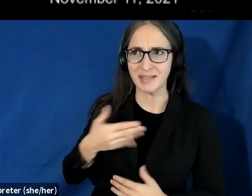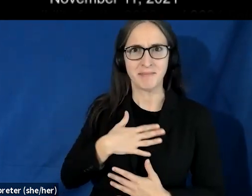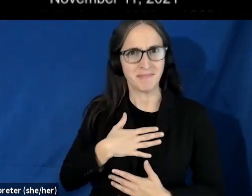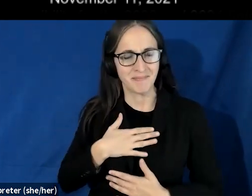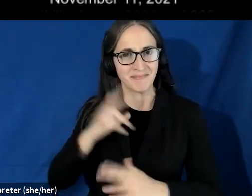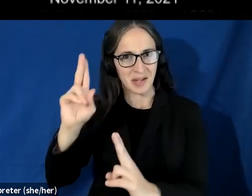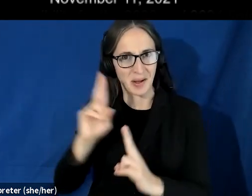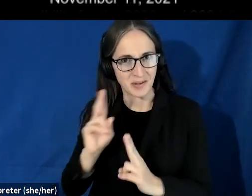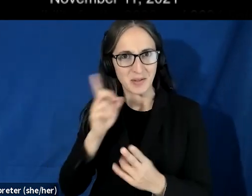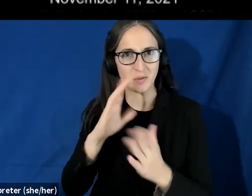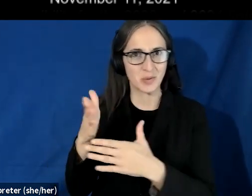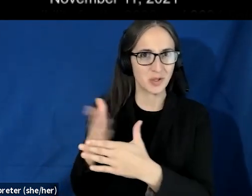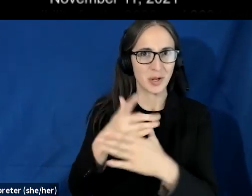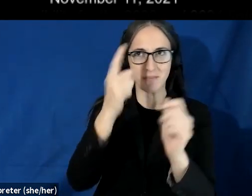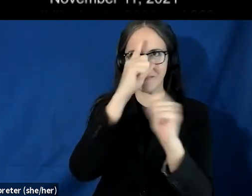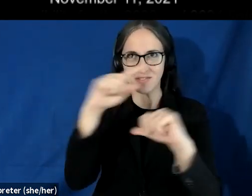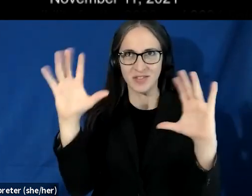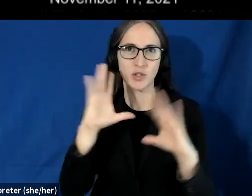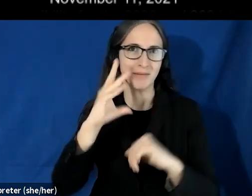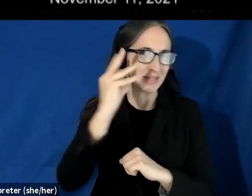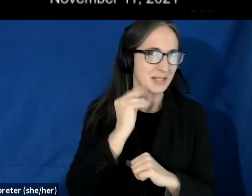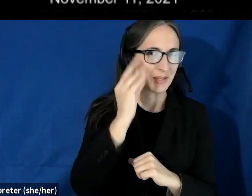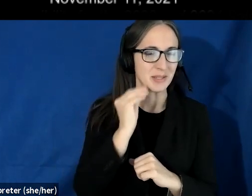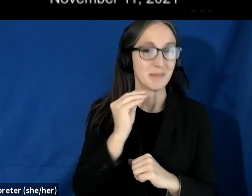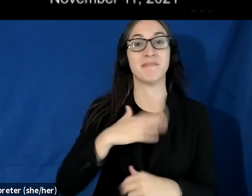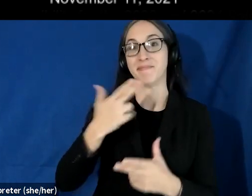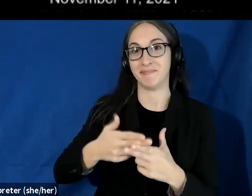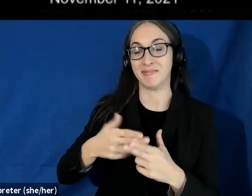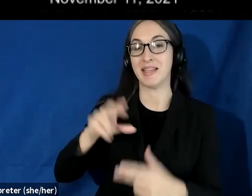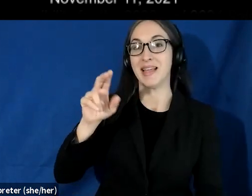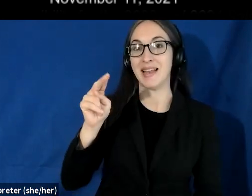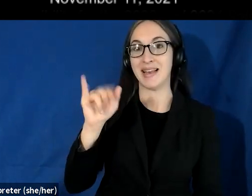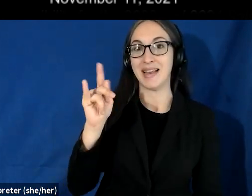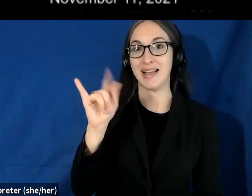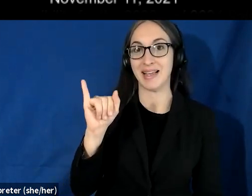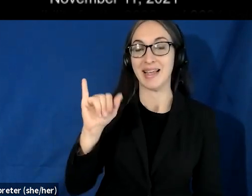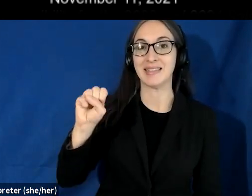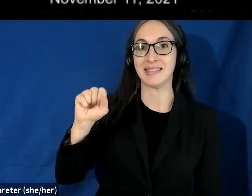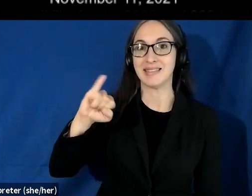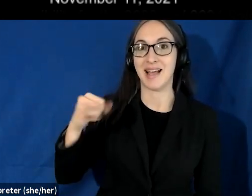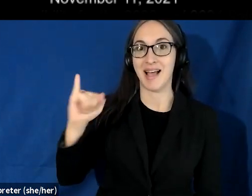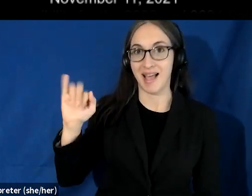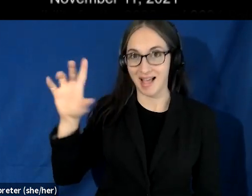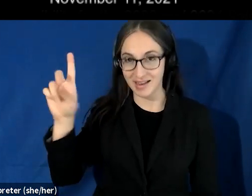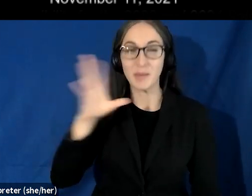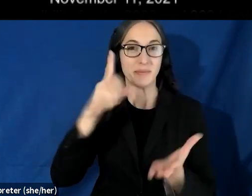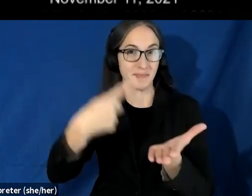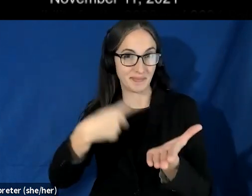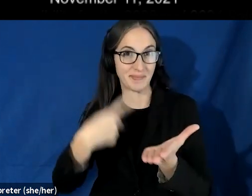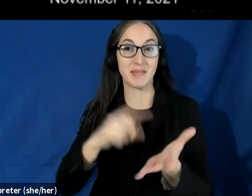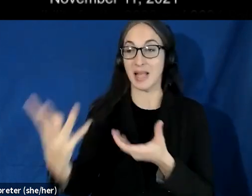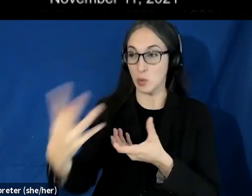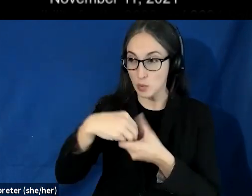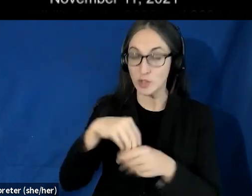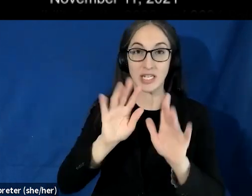vision and experiences in the field of space. My name is Niki Sajjad, and I want to talk about inclusion, diversity, and equity in the space